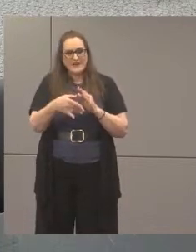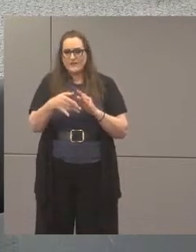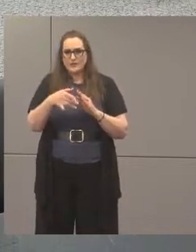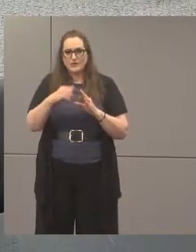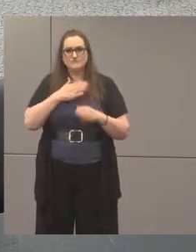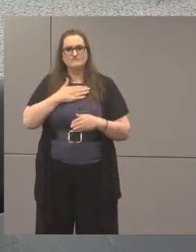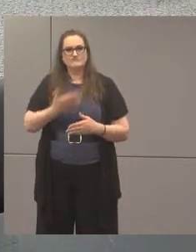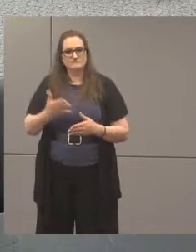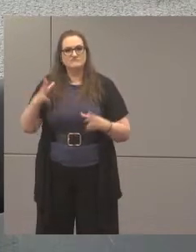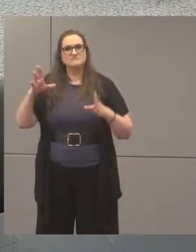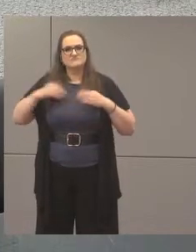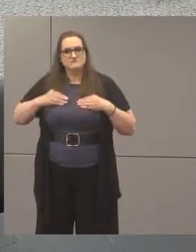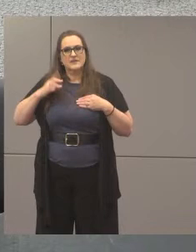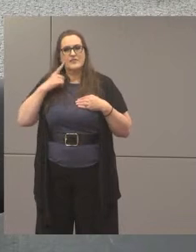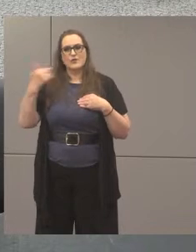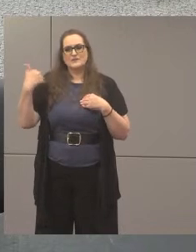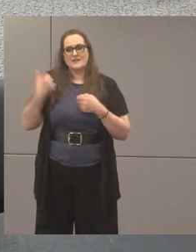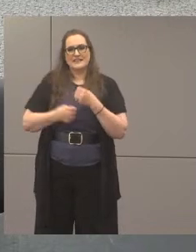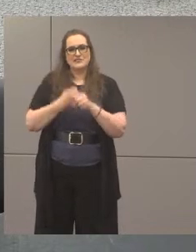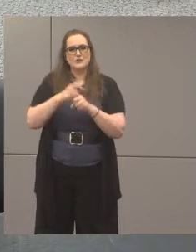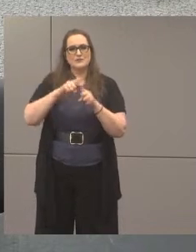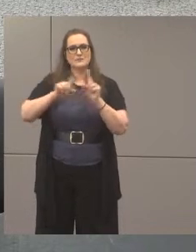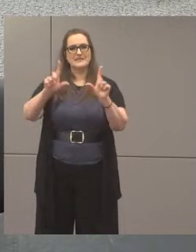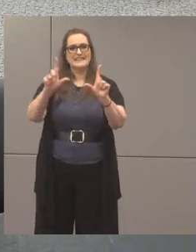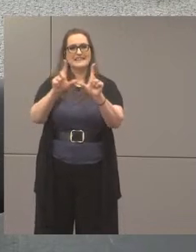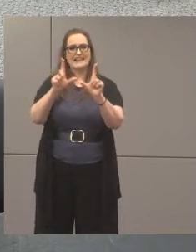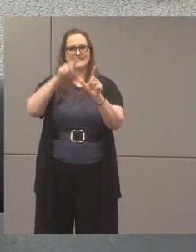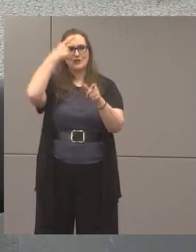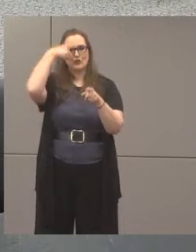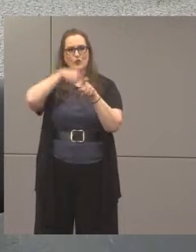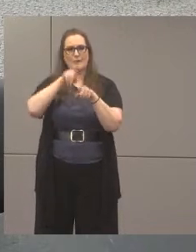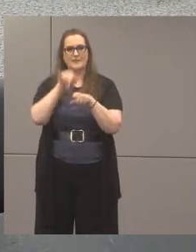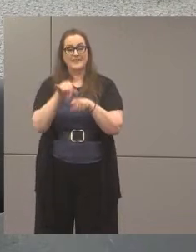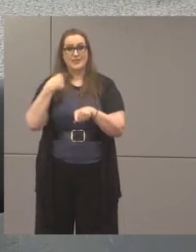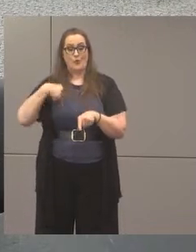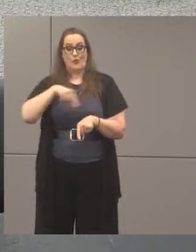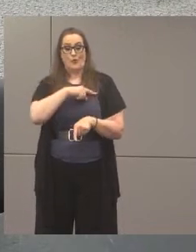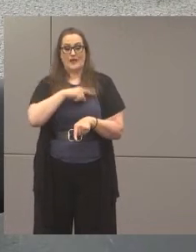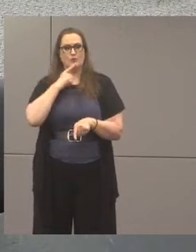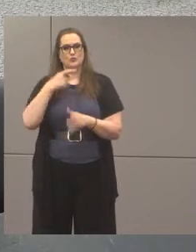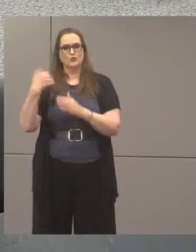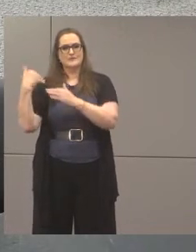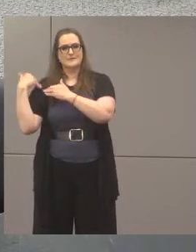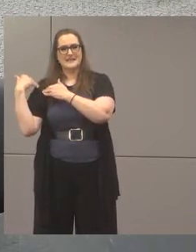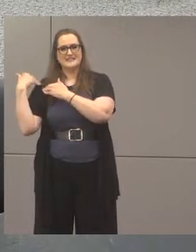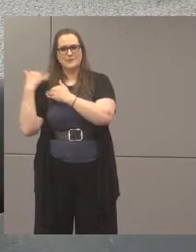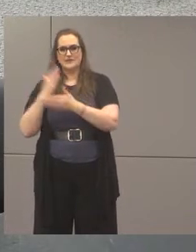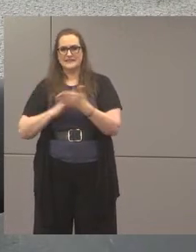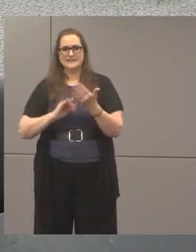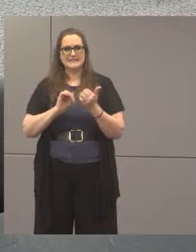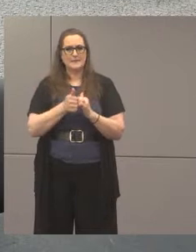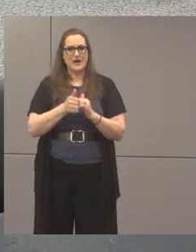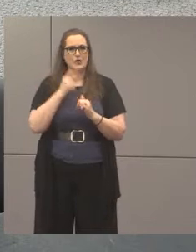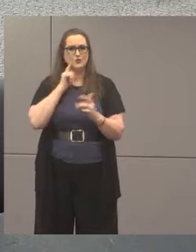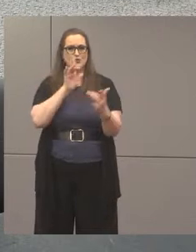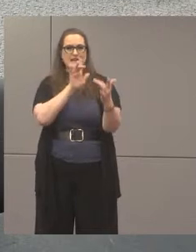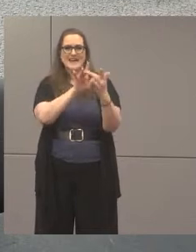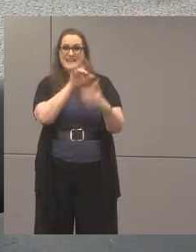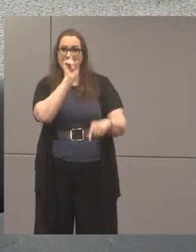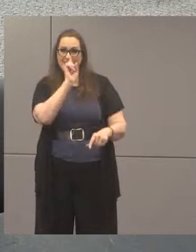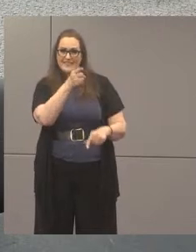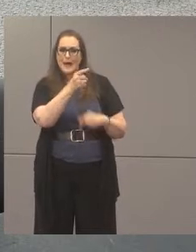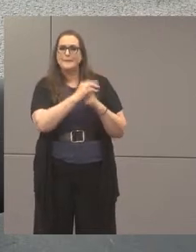for those past years. It was a licensing agreement that we were responsible somehow to contact